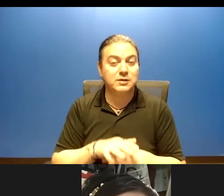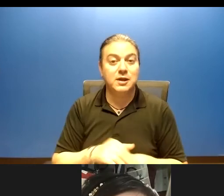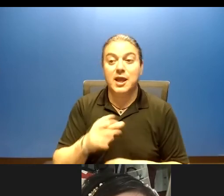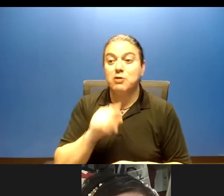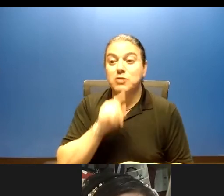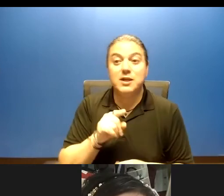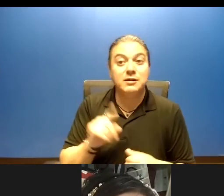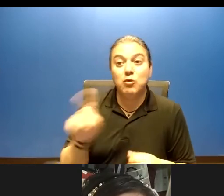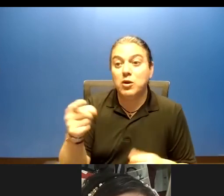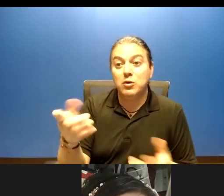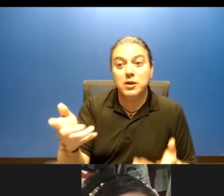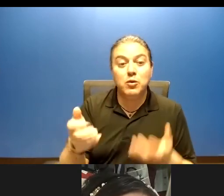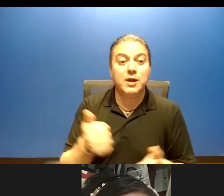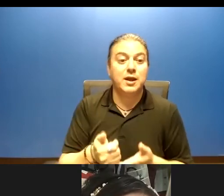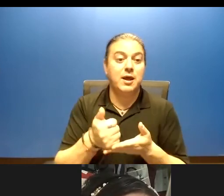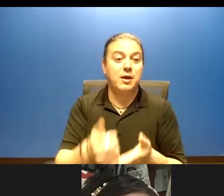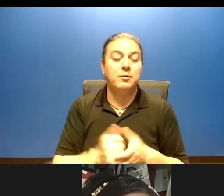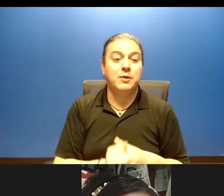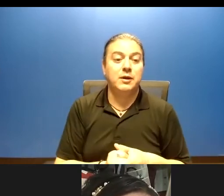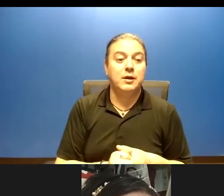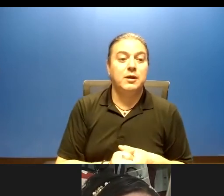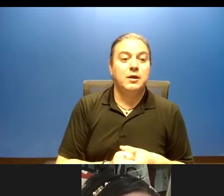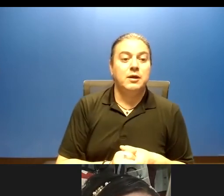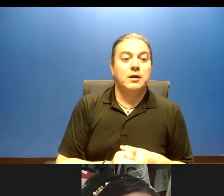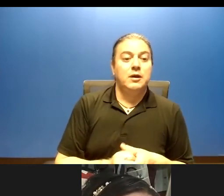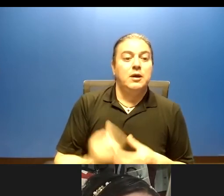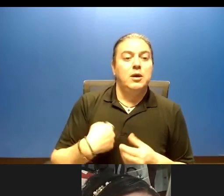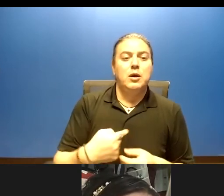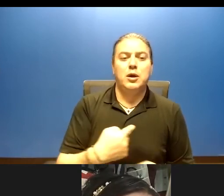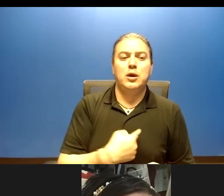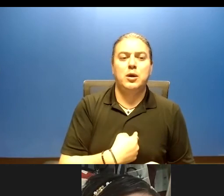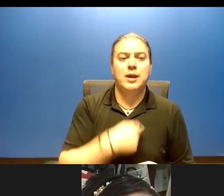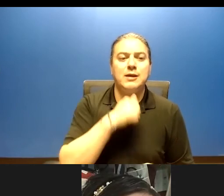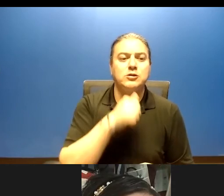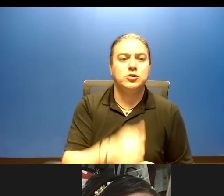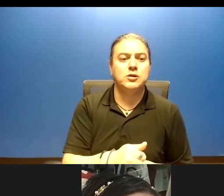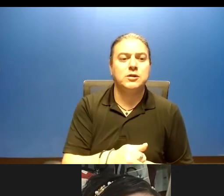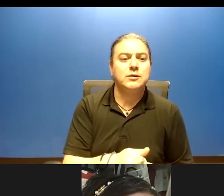Like that we shouldn't be having to